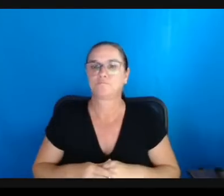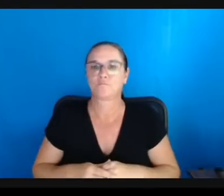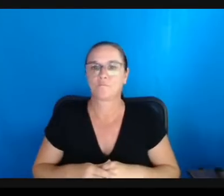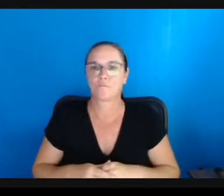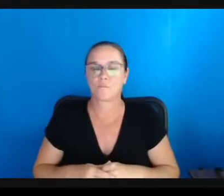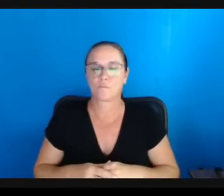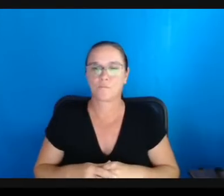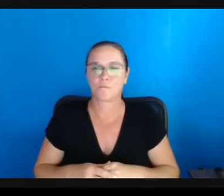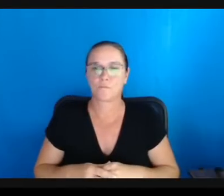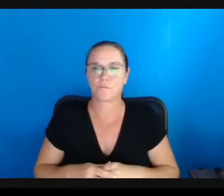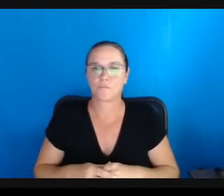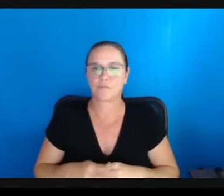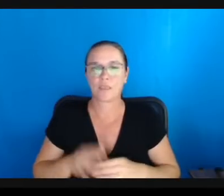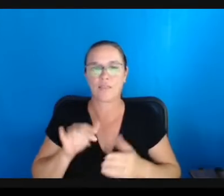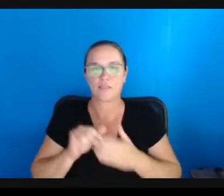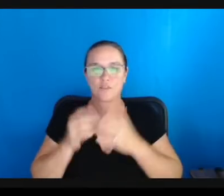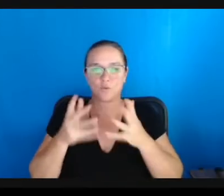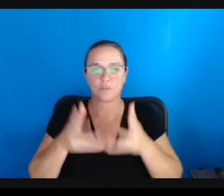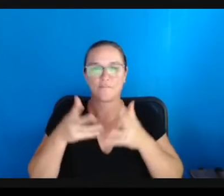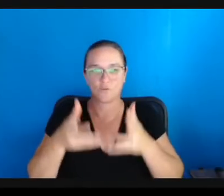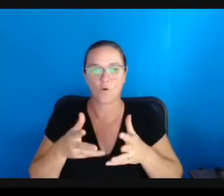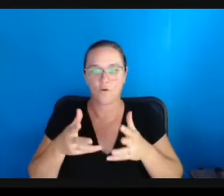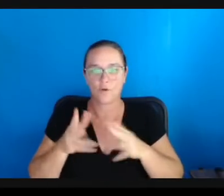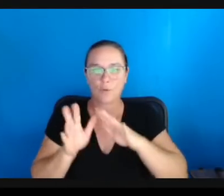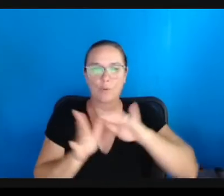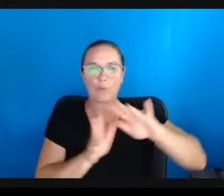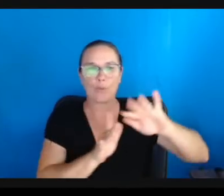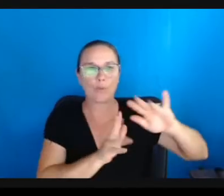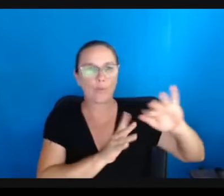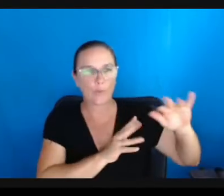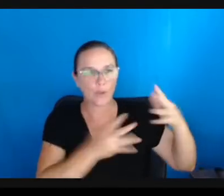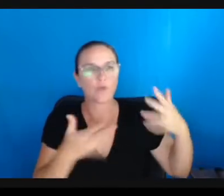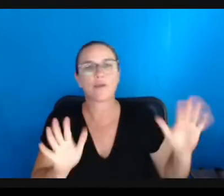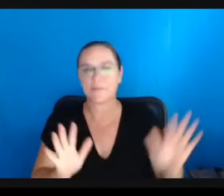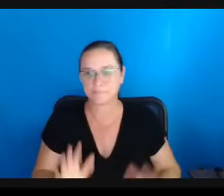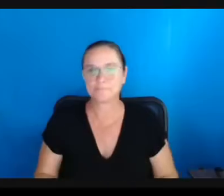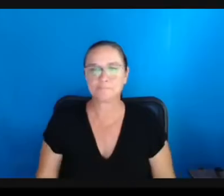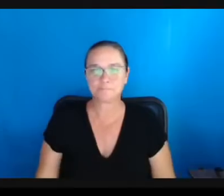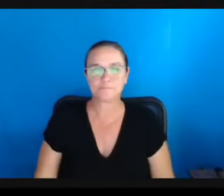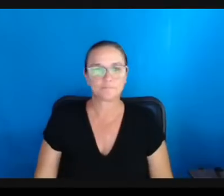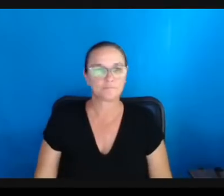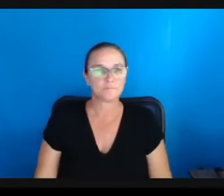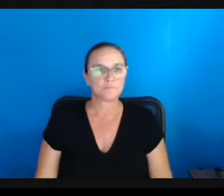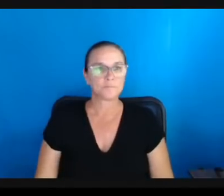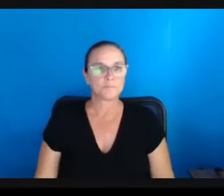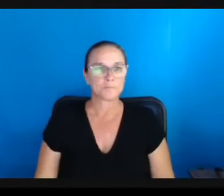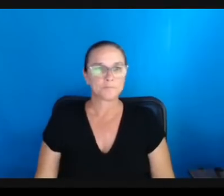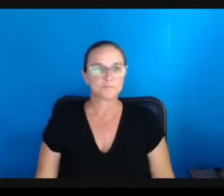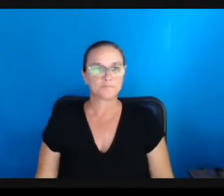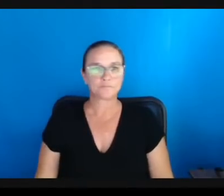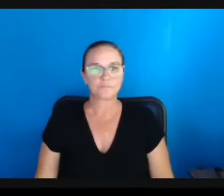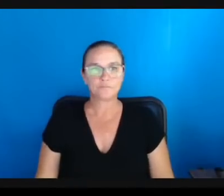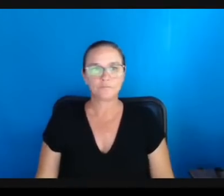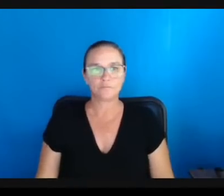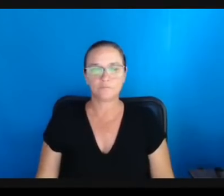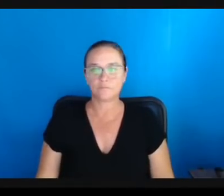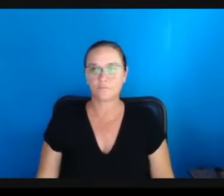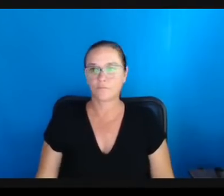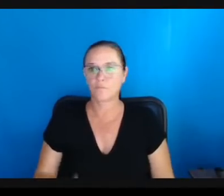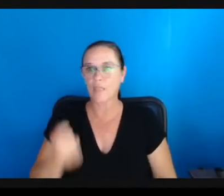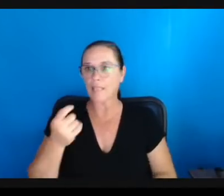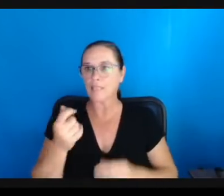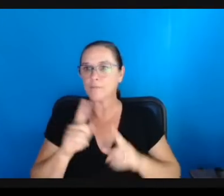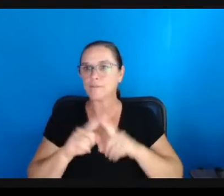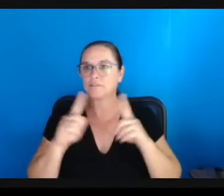And there is the remains of it way offshore, moving quickly the next day. It's a little bit different pattern